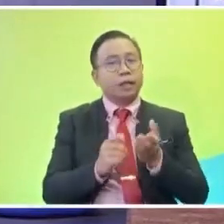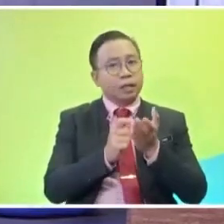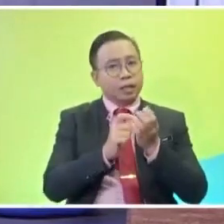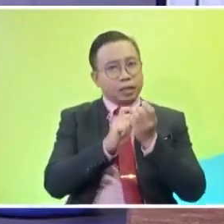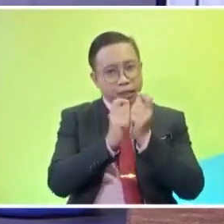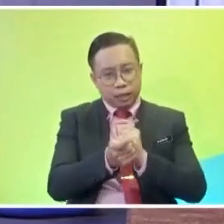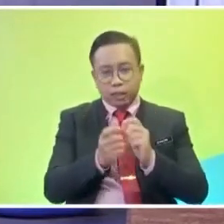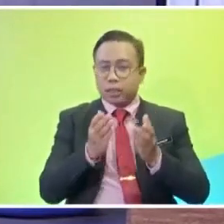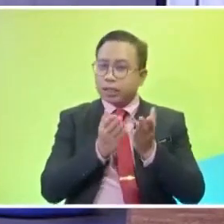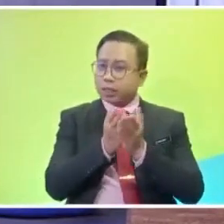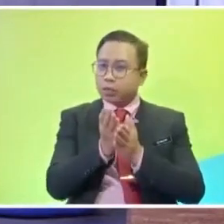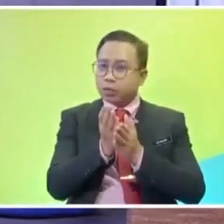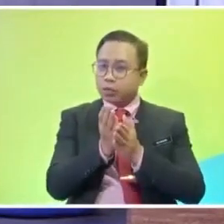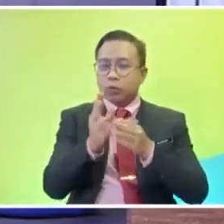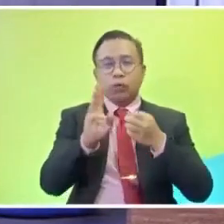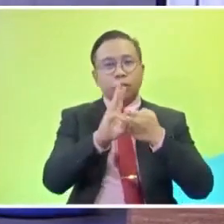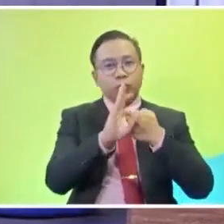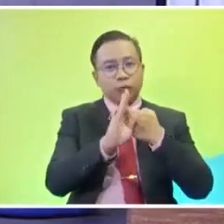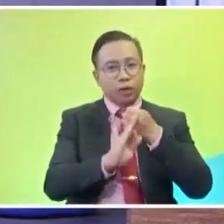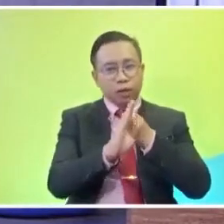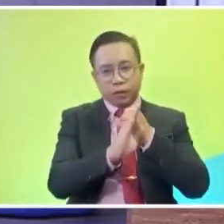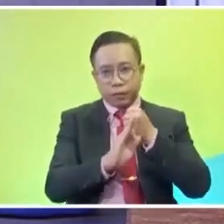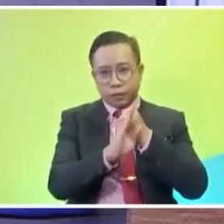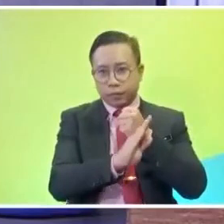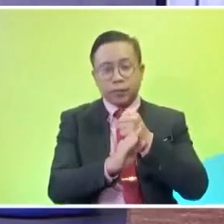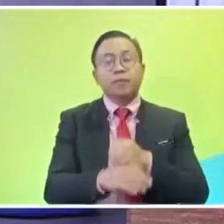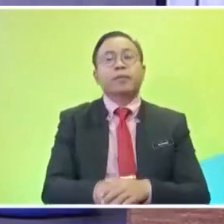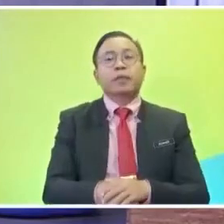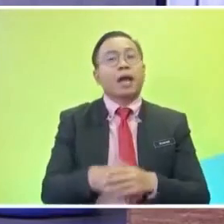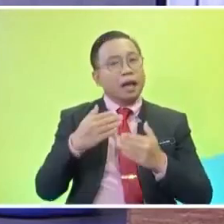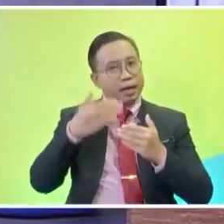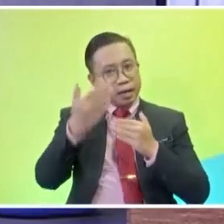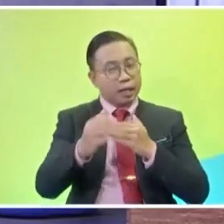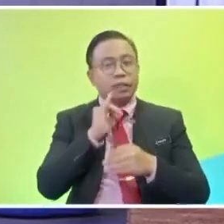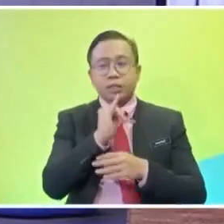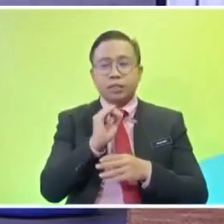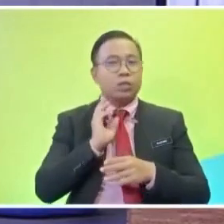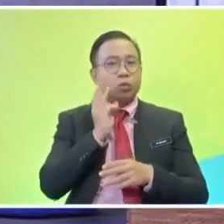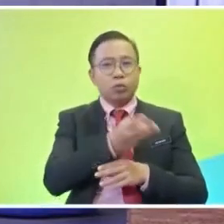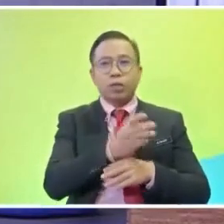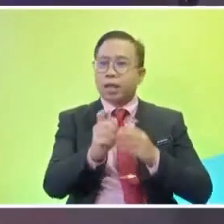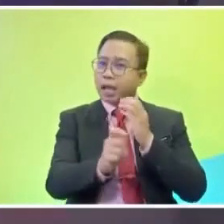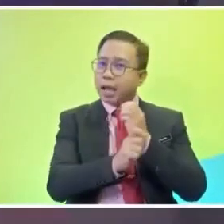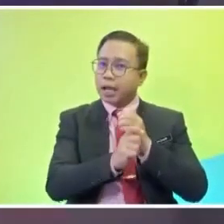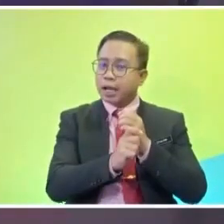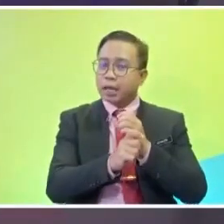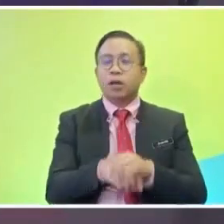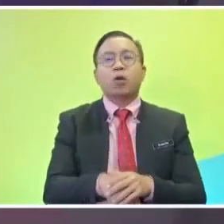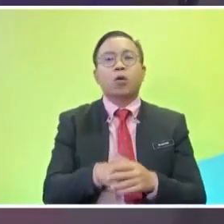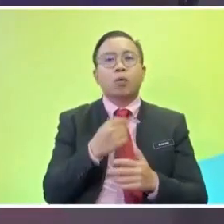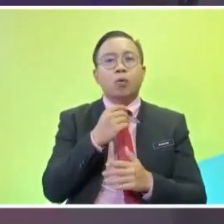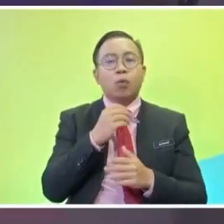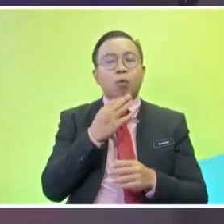flour. Okay. And then the next step is, all right, we add water to the